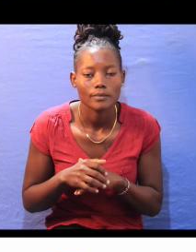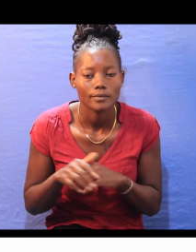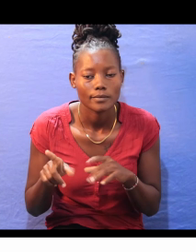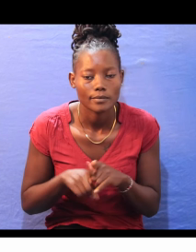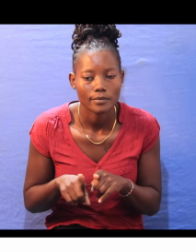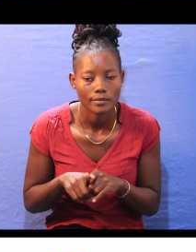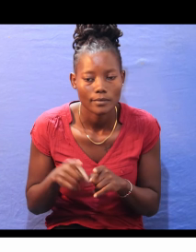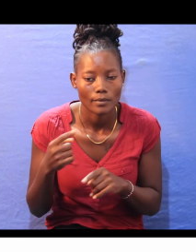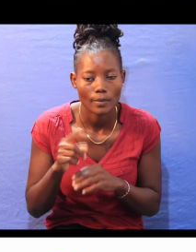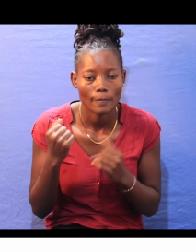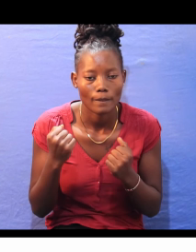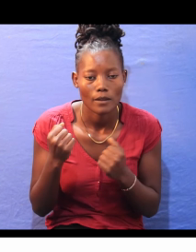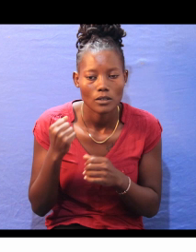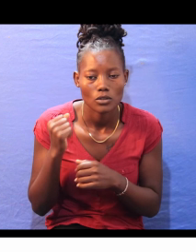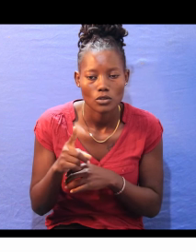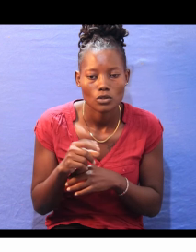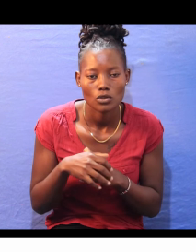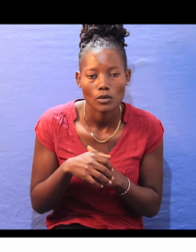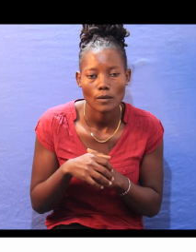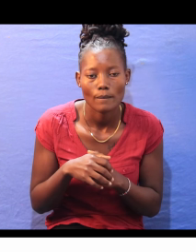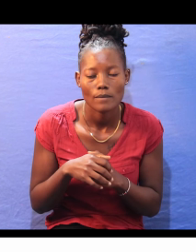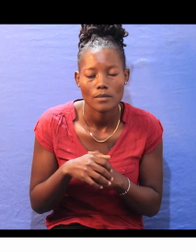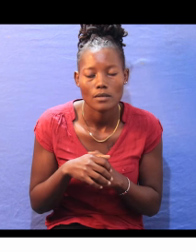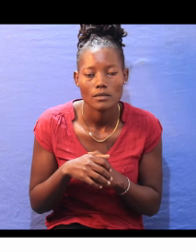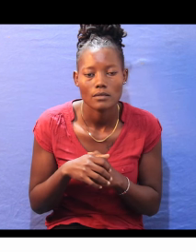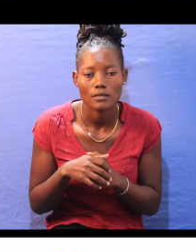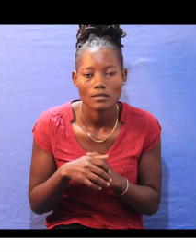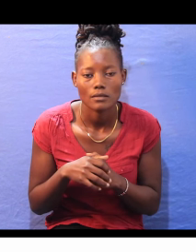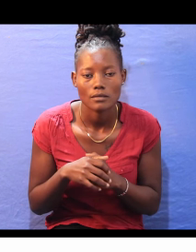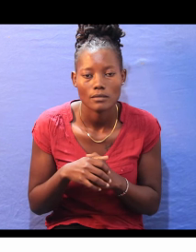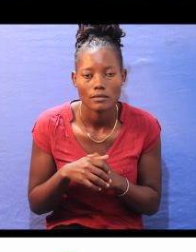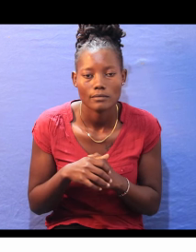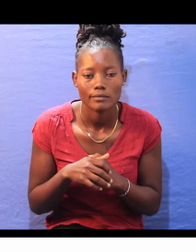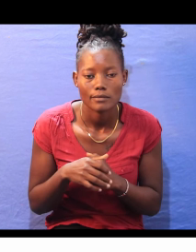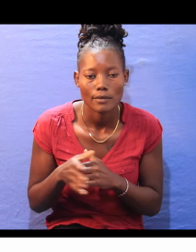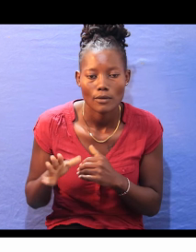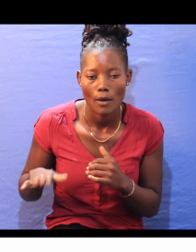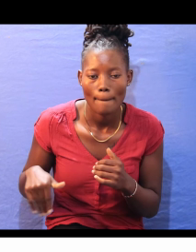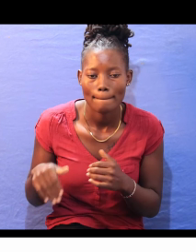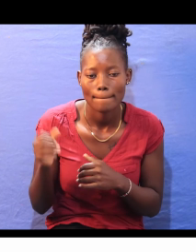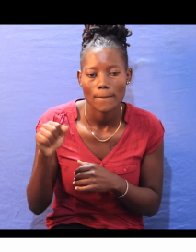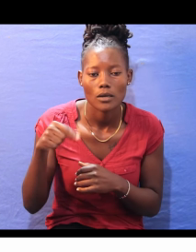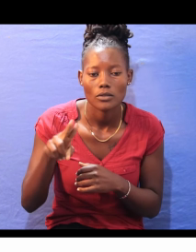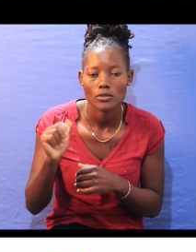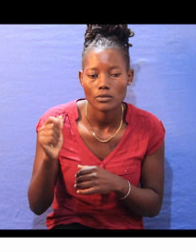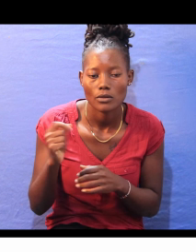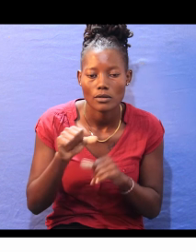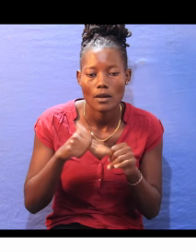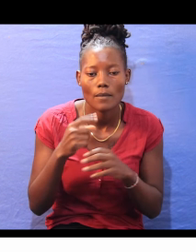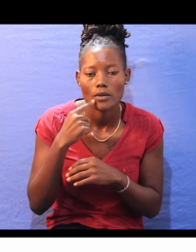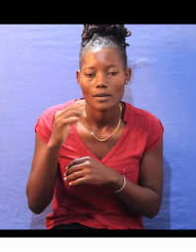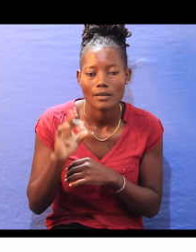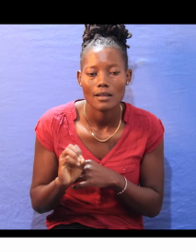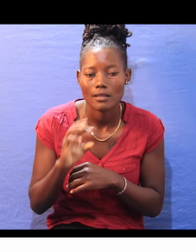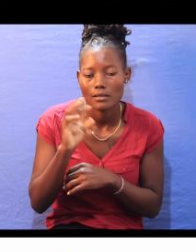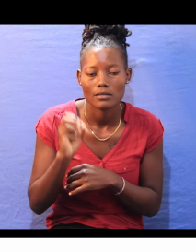your snatch should be about 80% of your clean and jerk. Your back squat, about 130% of your clean and